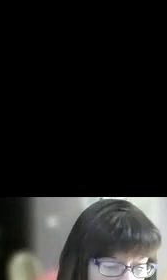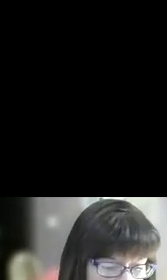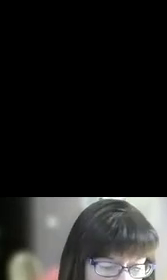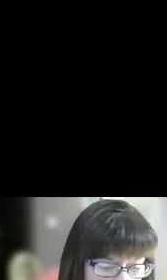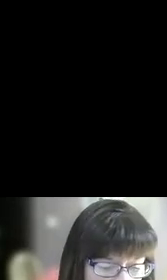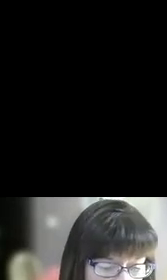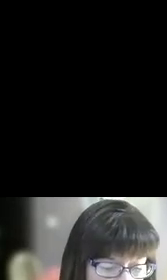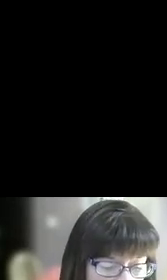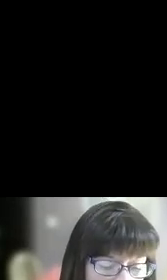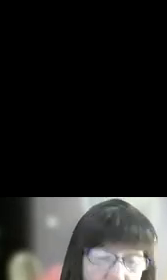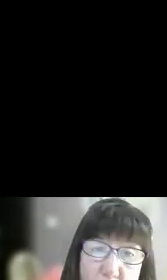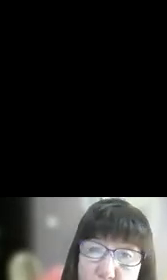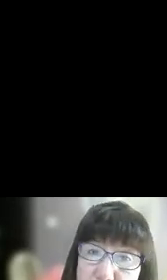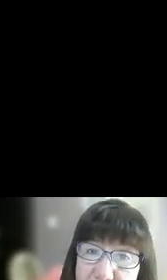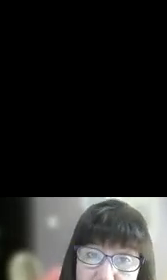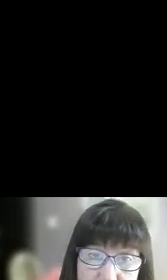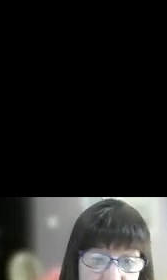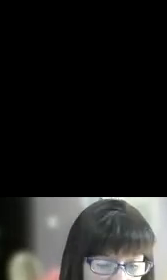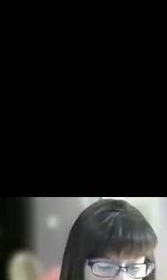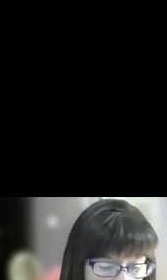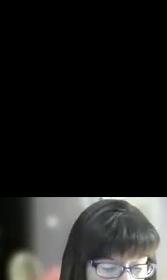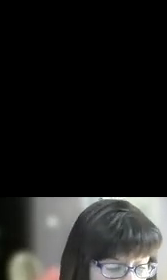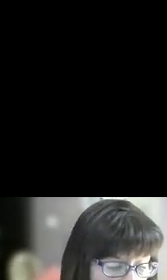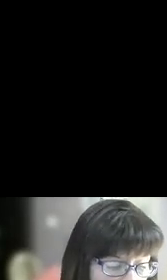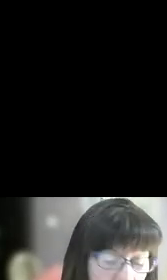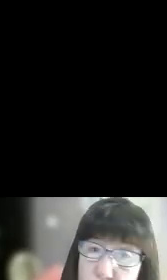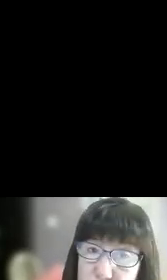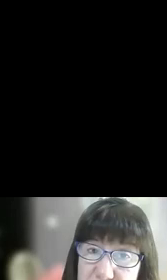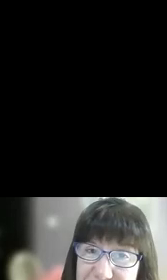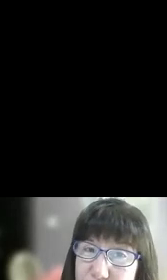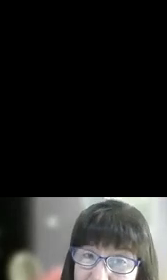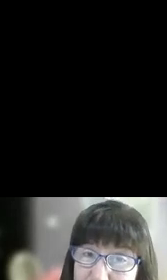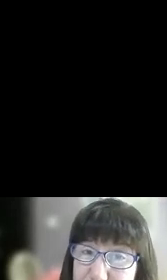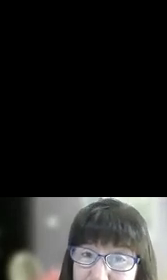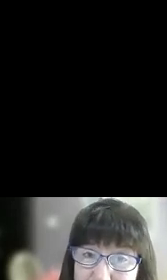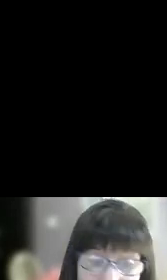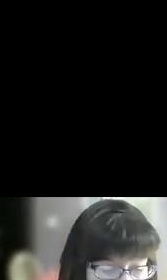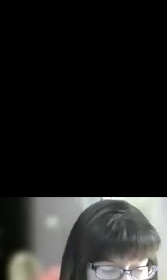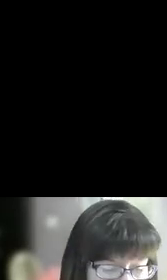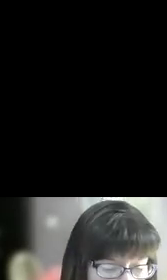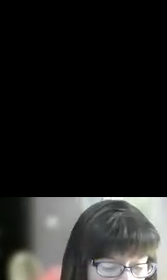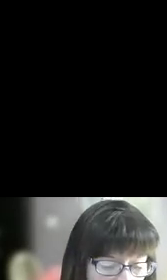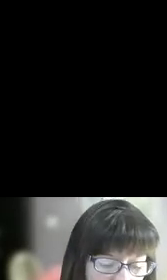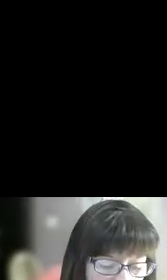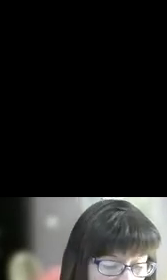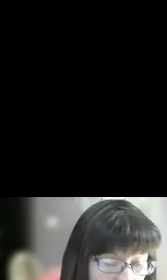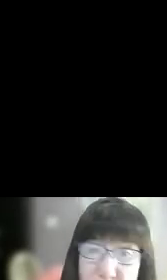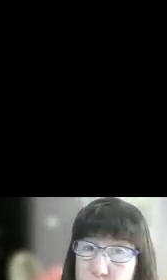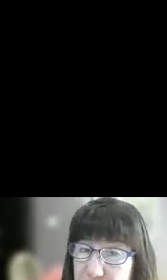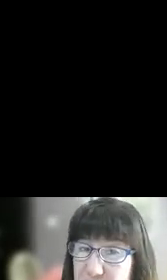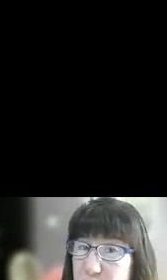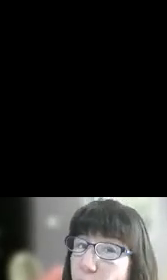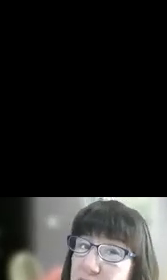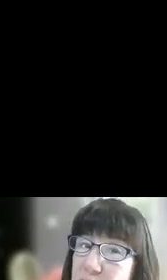for joining our session today. We hope that throughout this session, we've given you the tools to get ready for the start of term and answered some of